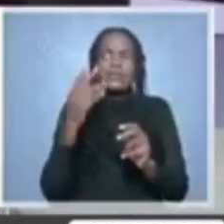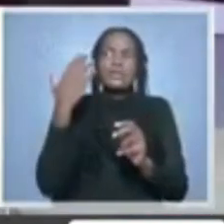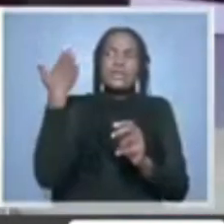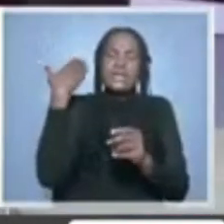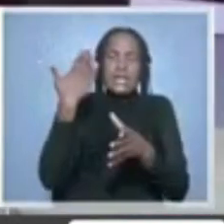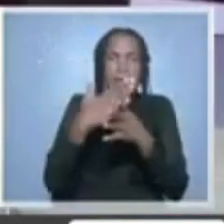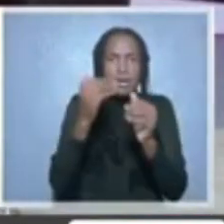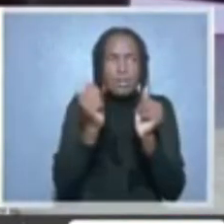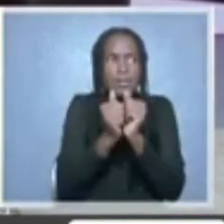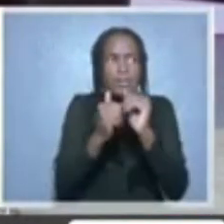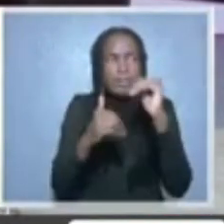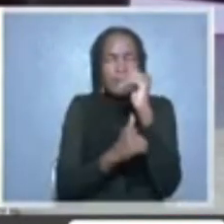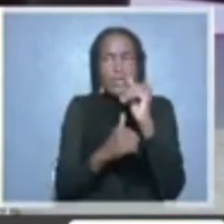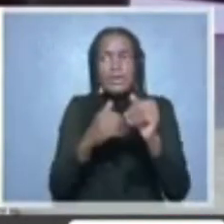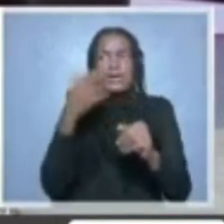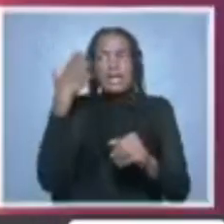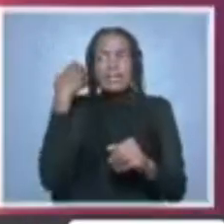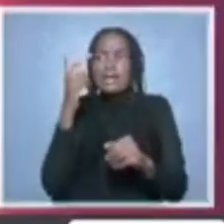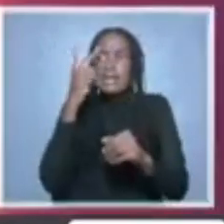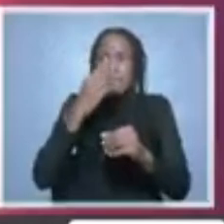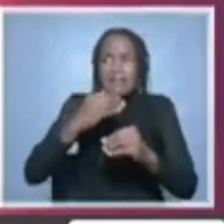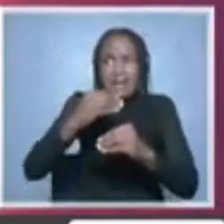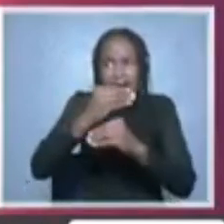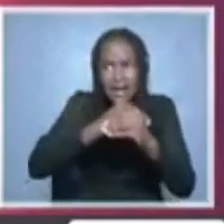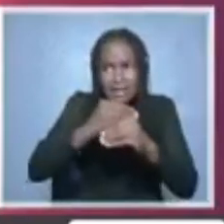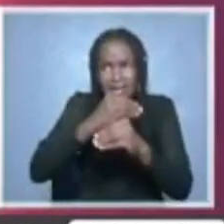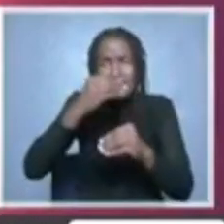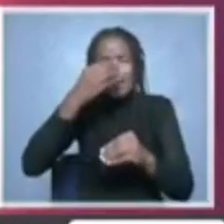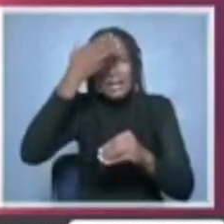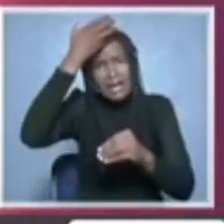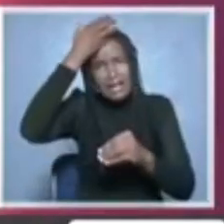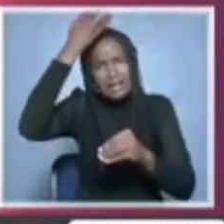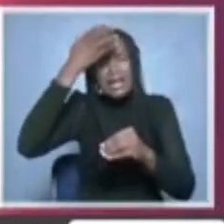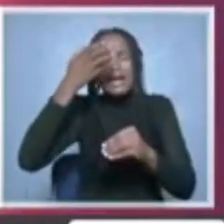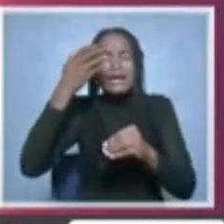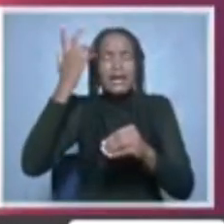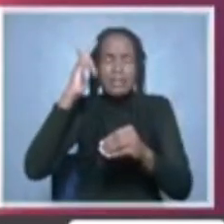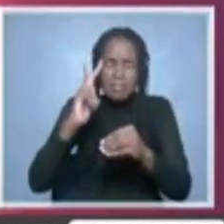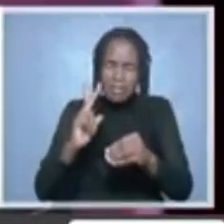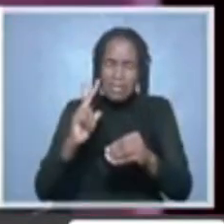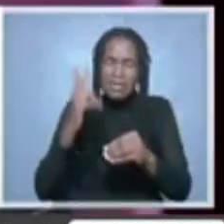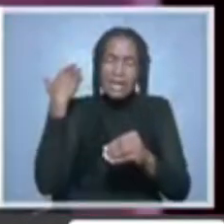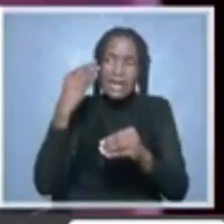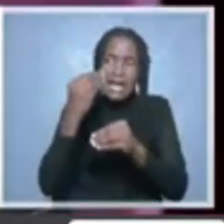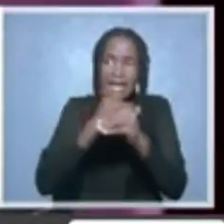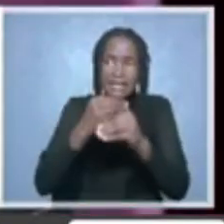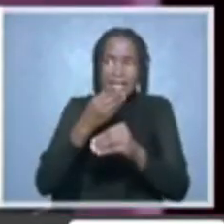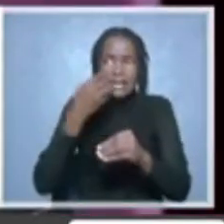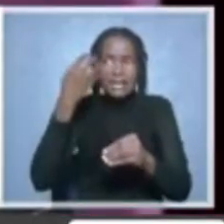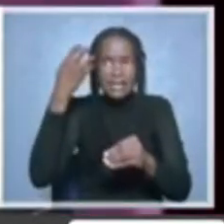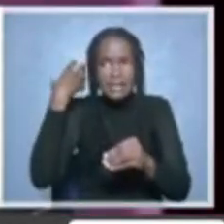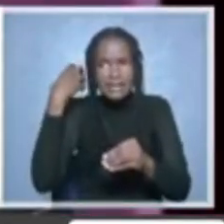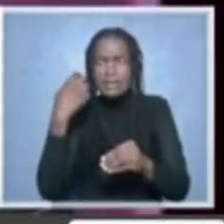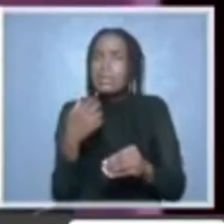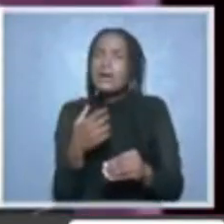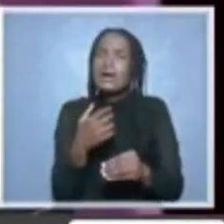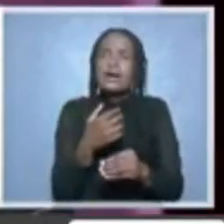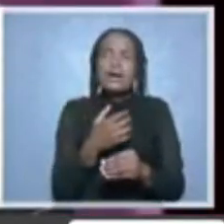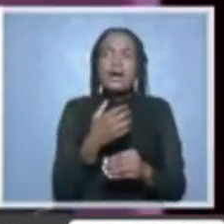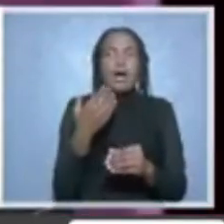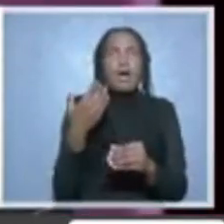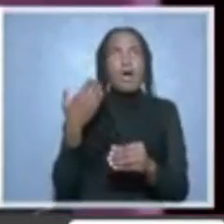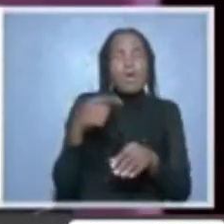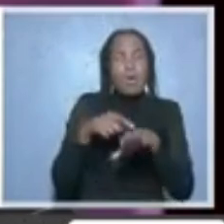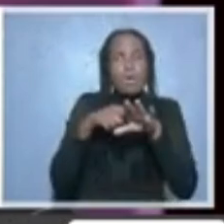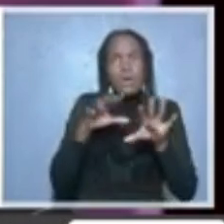him from a culinary perspective, all doing all the things that they need to. Last night, I once again watched